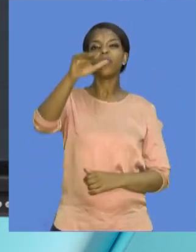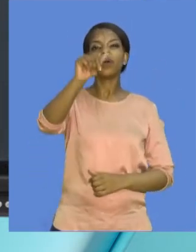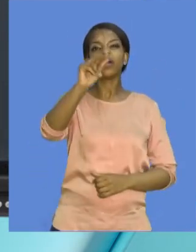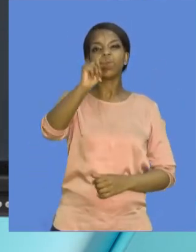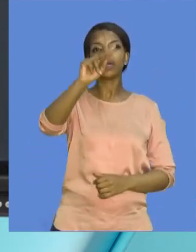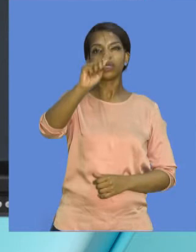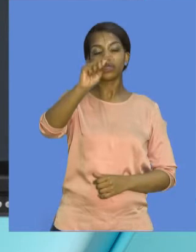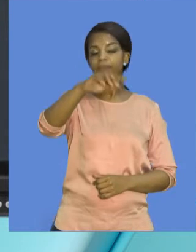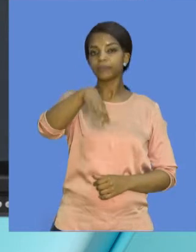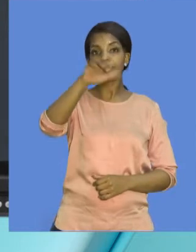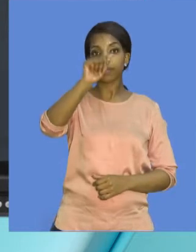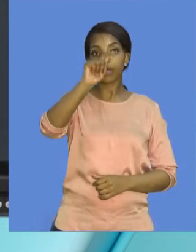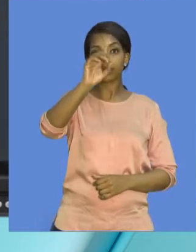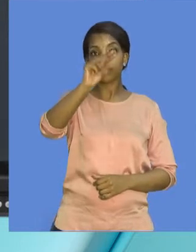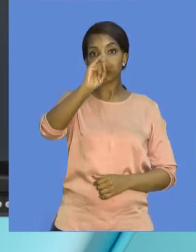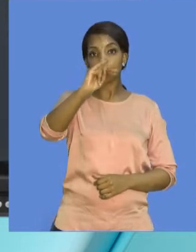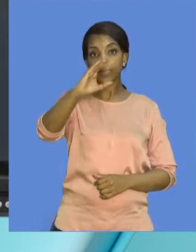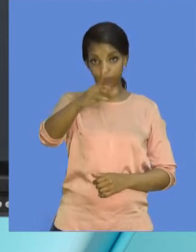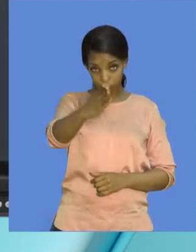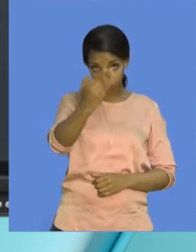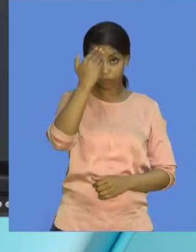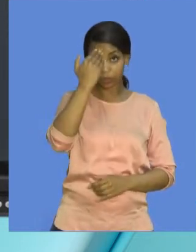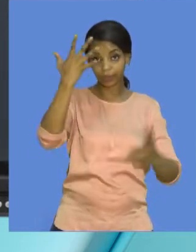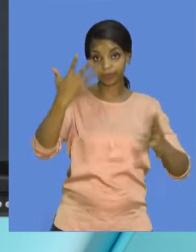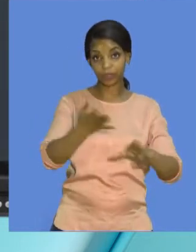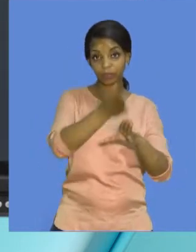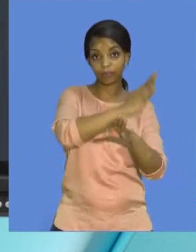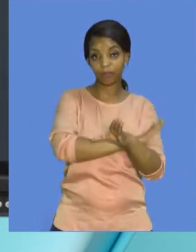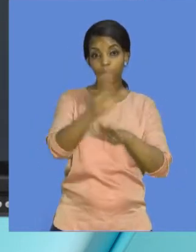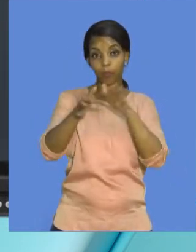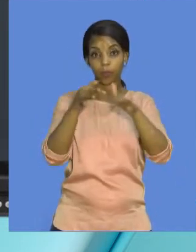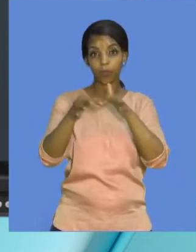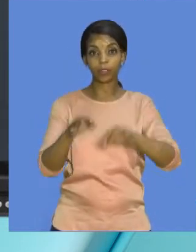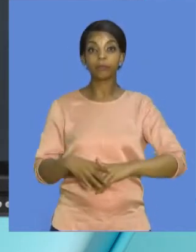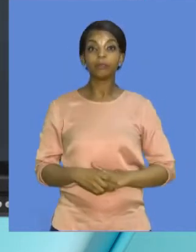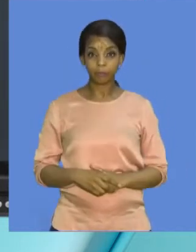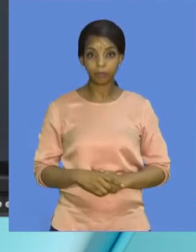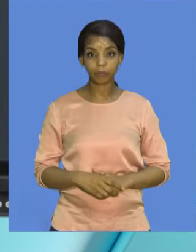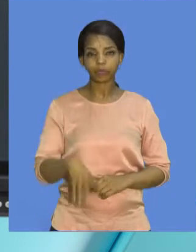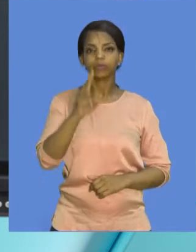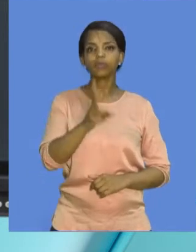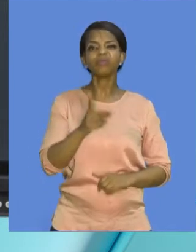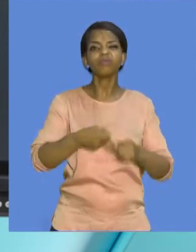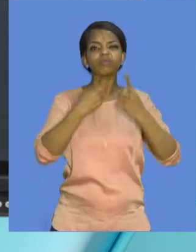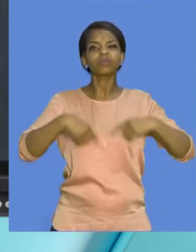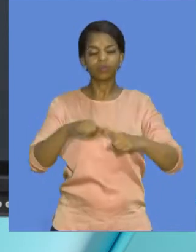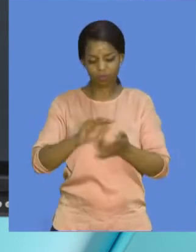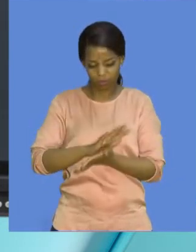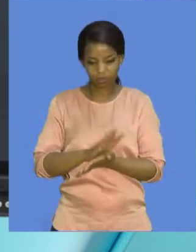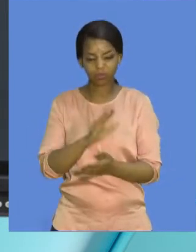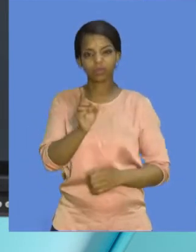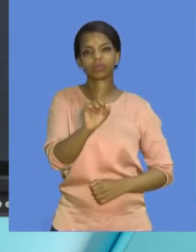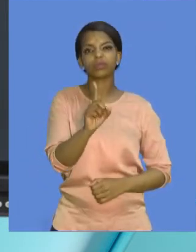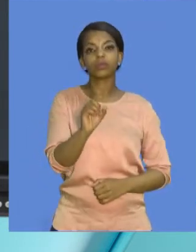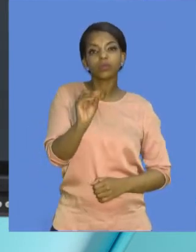know it from the previous studies that we've done, would also appreciate that these electrons occupy what we